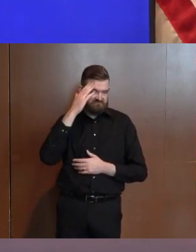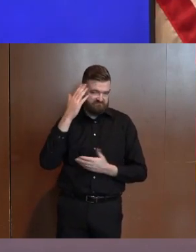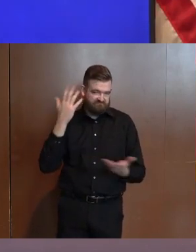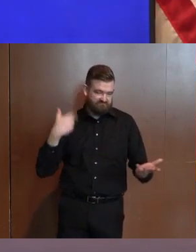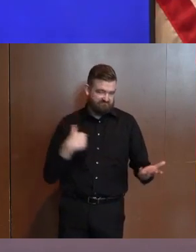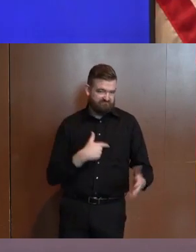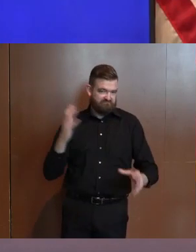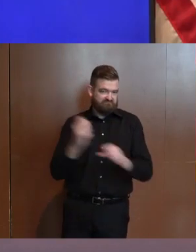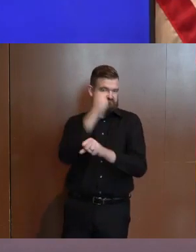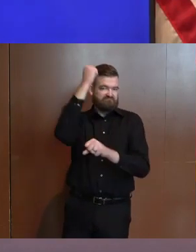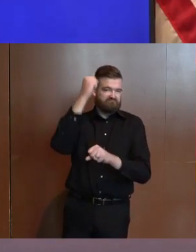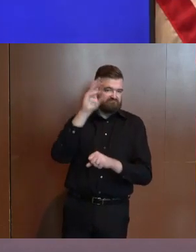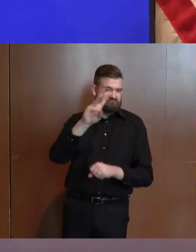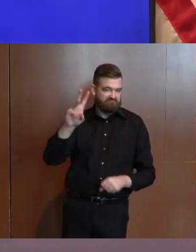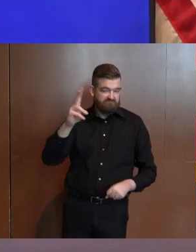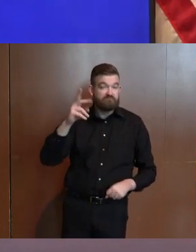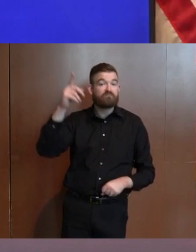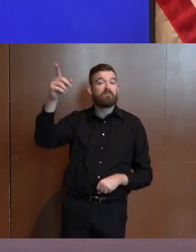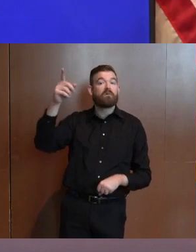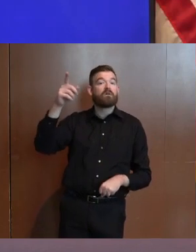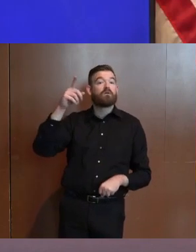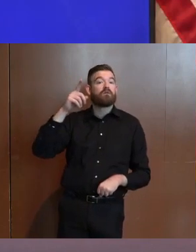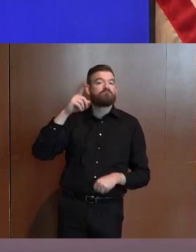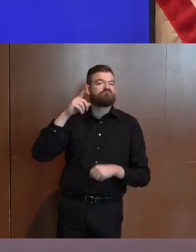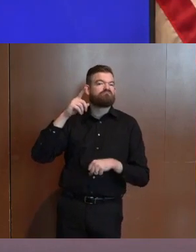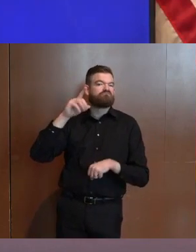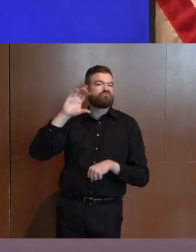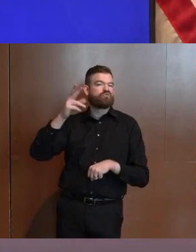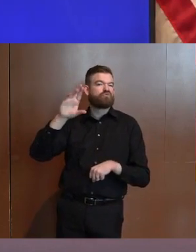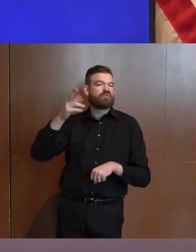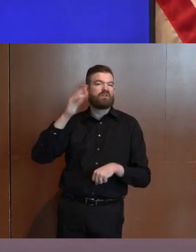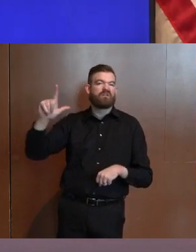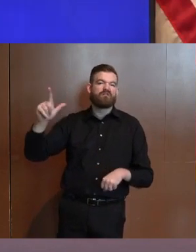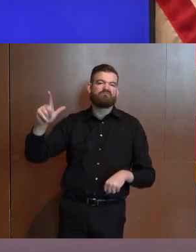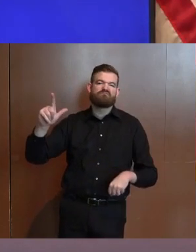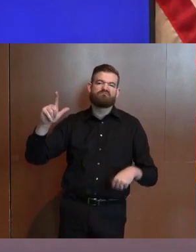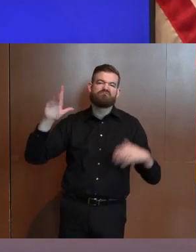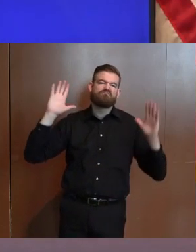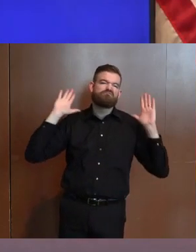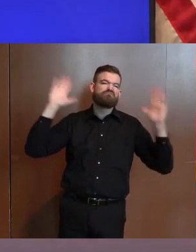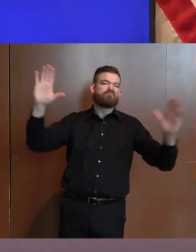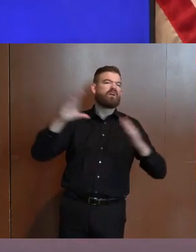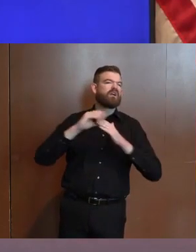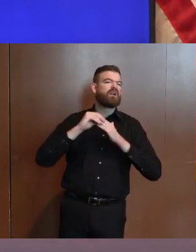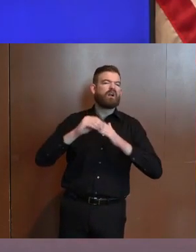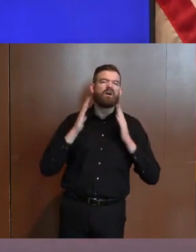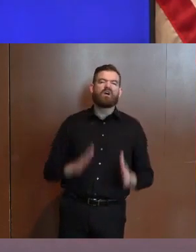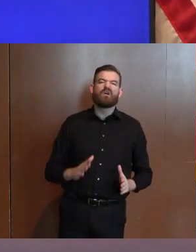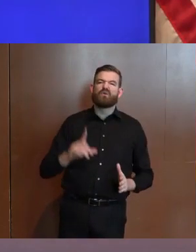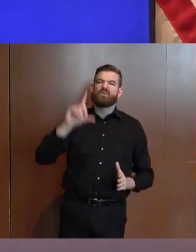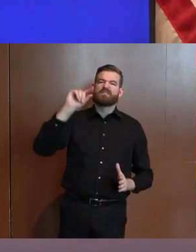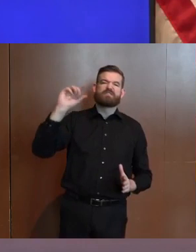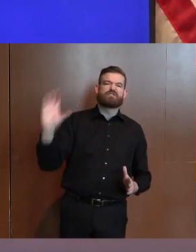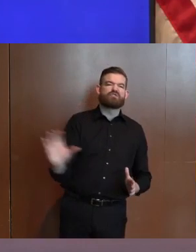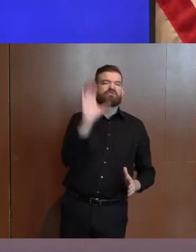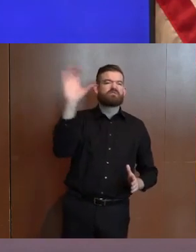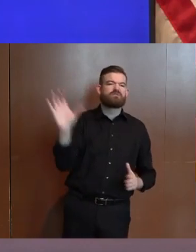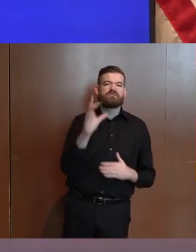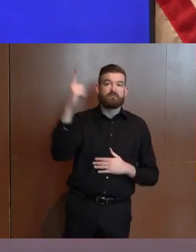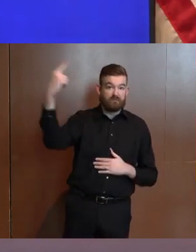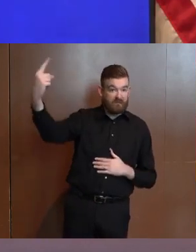the greatest, if not the greatest leader, one of the greatest leaders of the 20th century. But it wasn't just him. It was